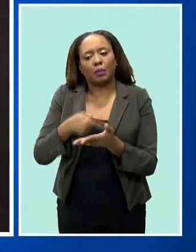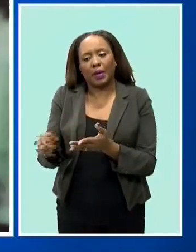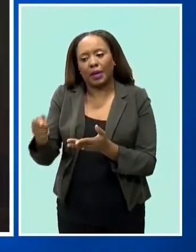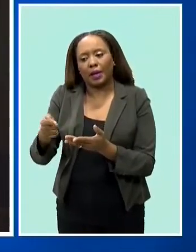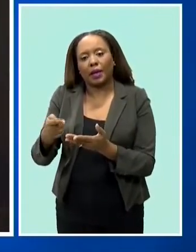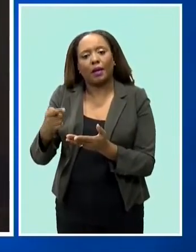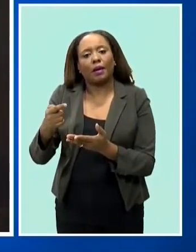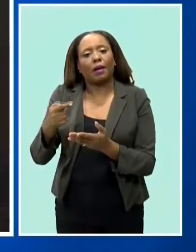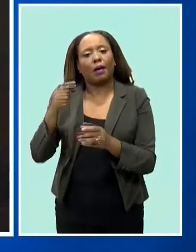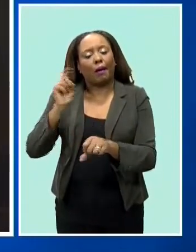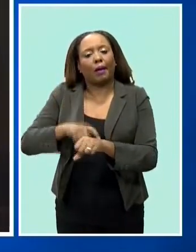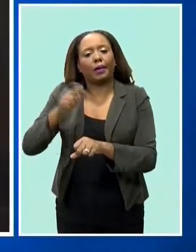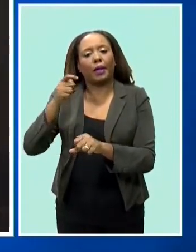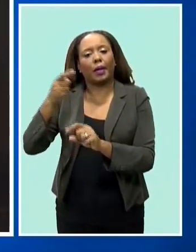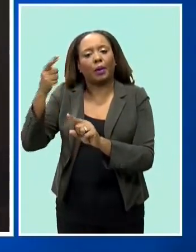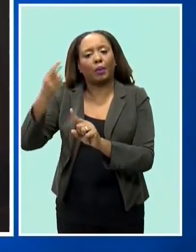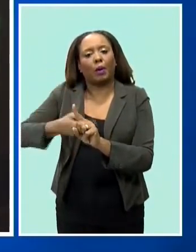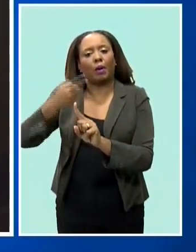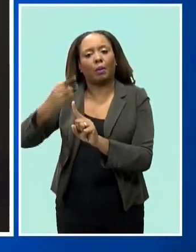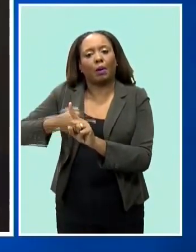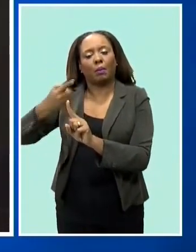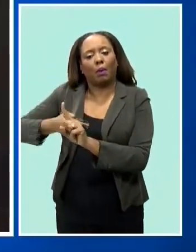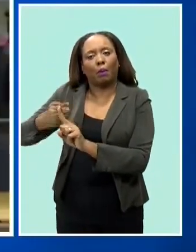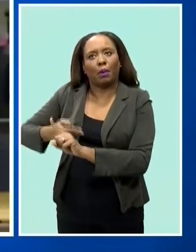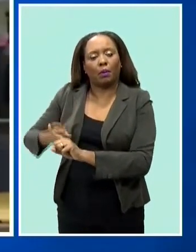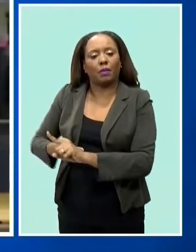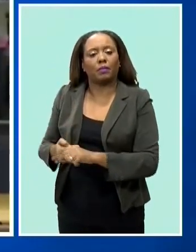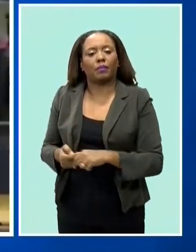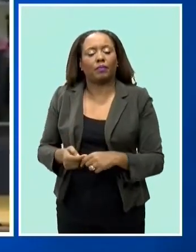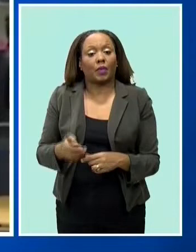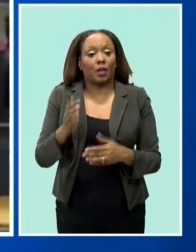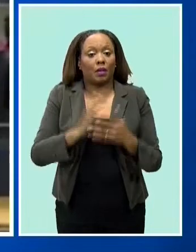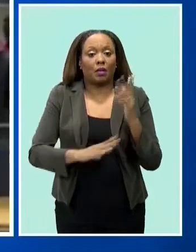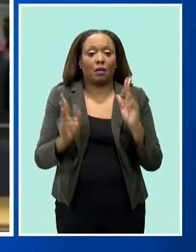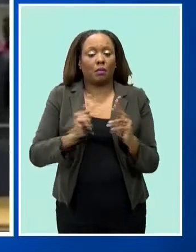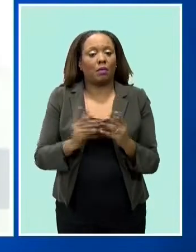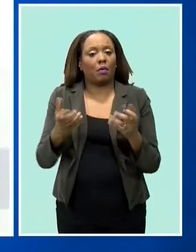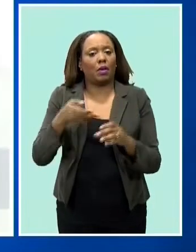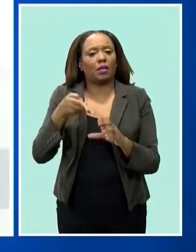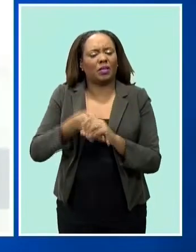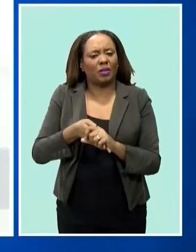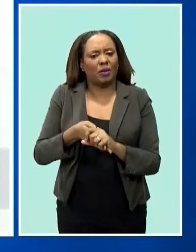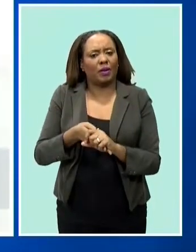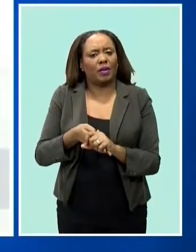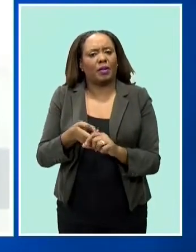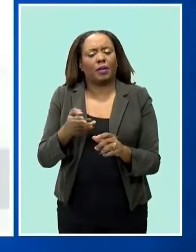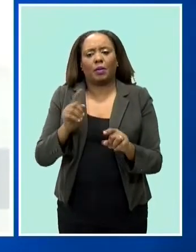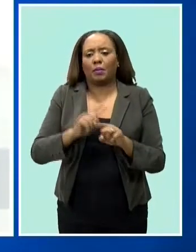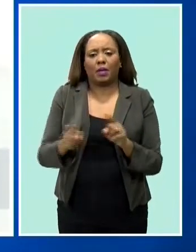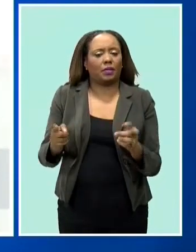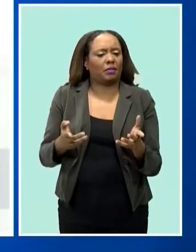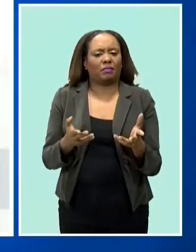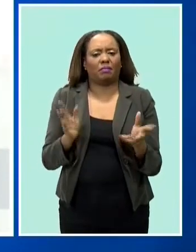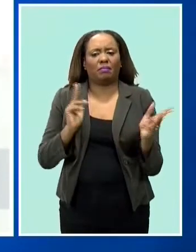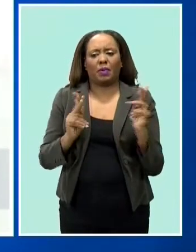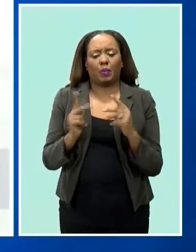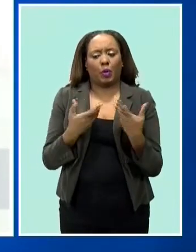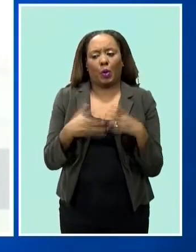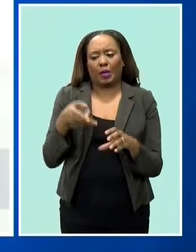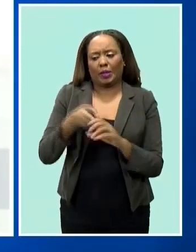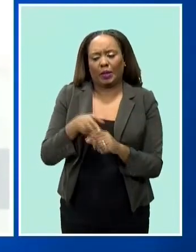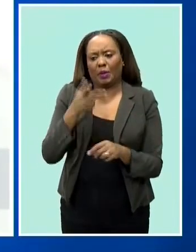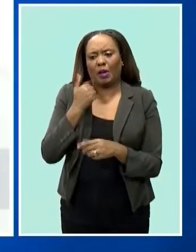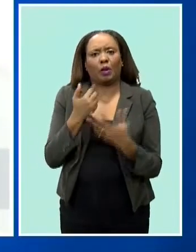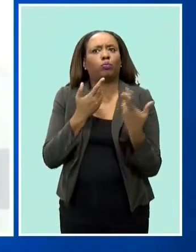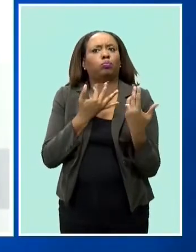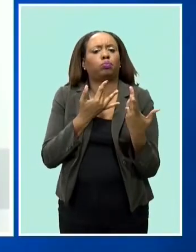to remove the bugbear, especially for those persons who are desirous of joining the public service. So going forward, no one should have to wait beyond 1